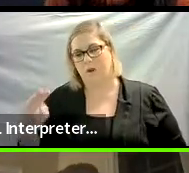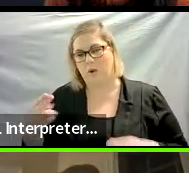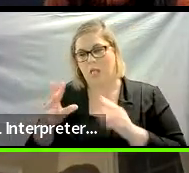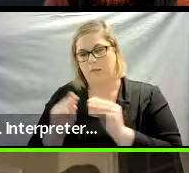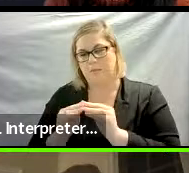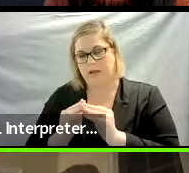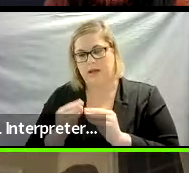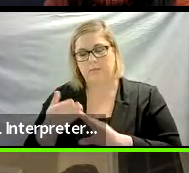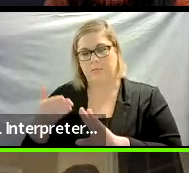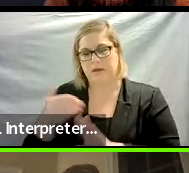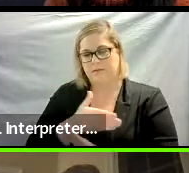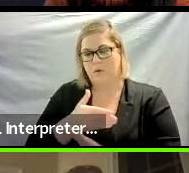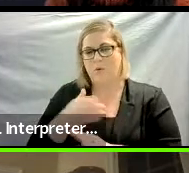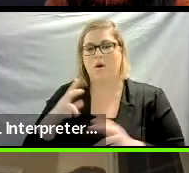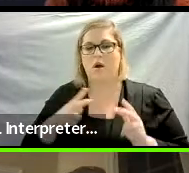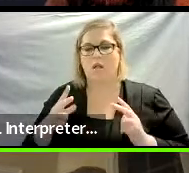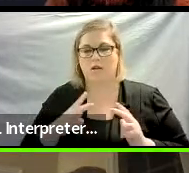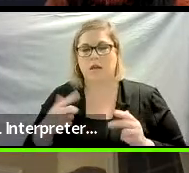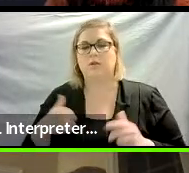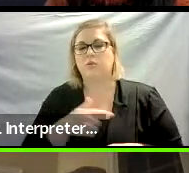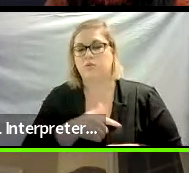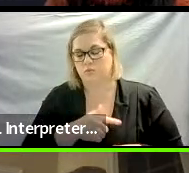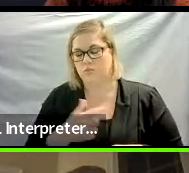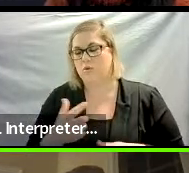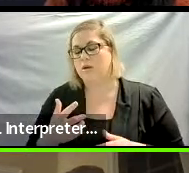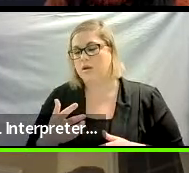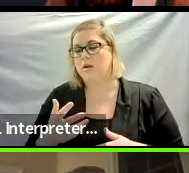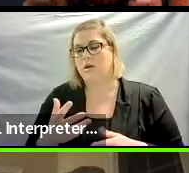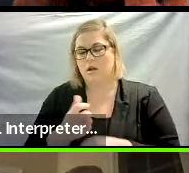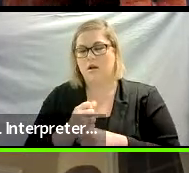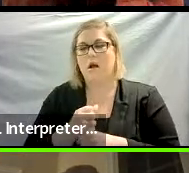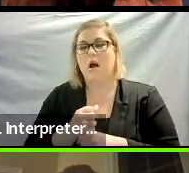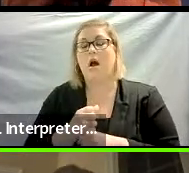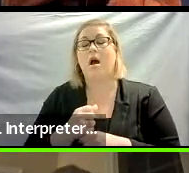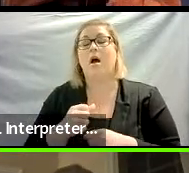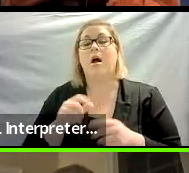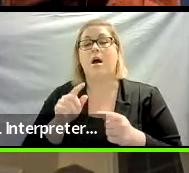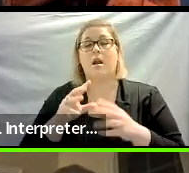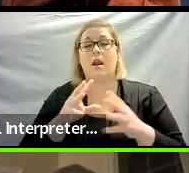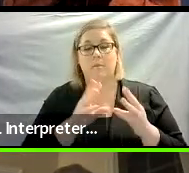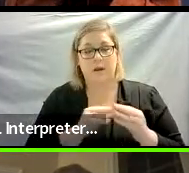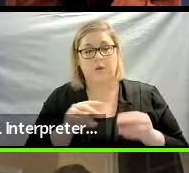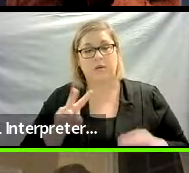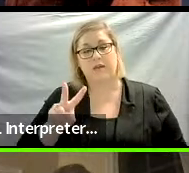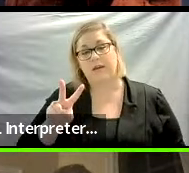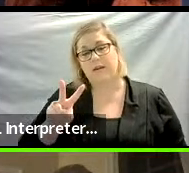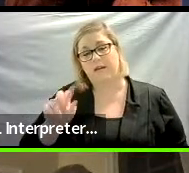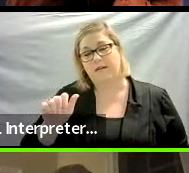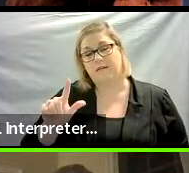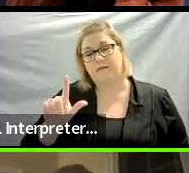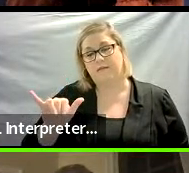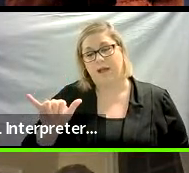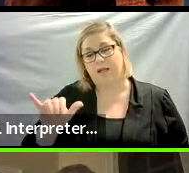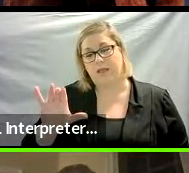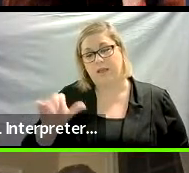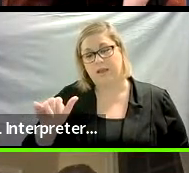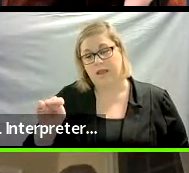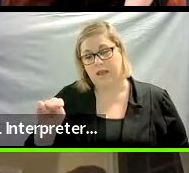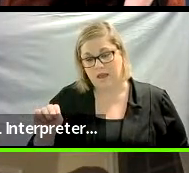before the holidays, we were able to get a meeting with Valley Can to talk through like their program